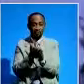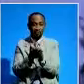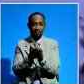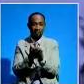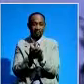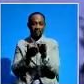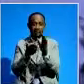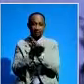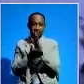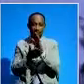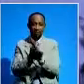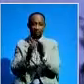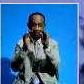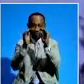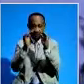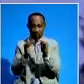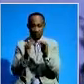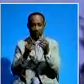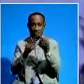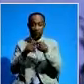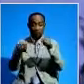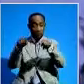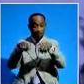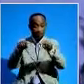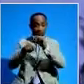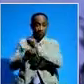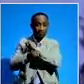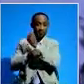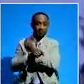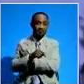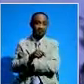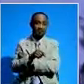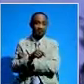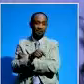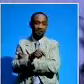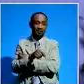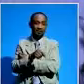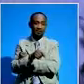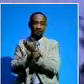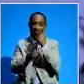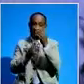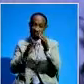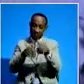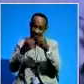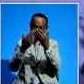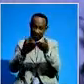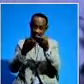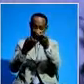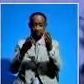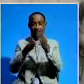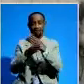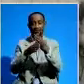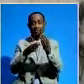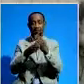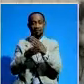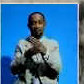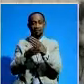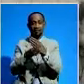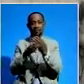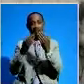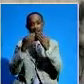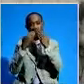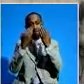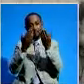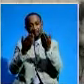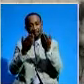reduction on license fees from the local authority be granted for Livingston business. We appreciate